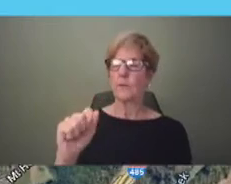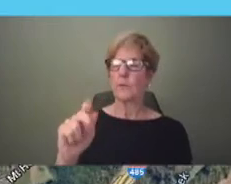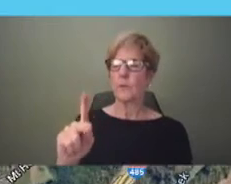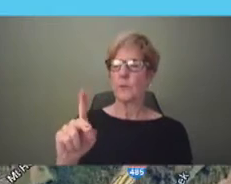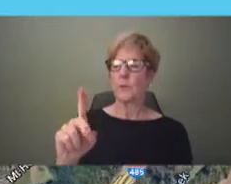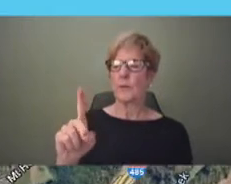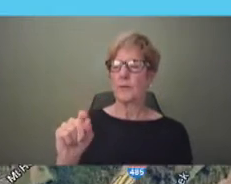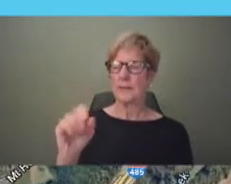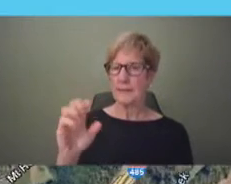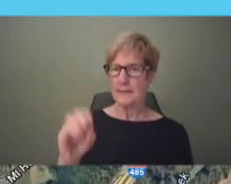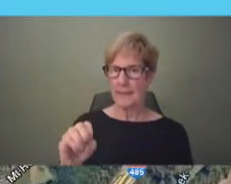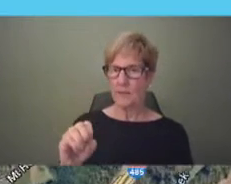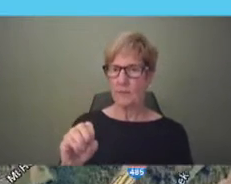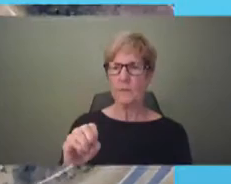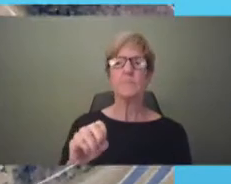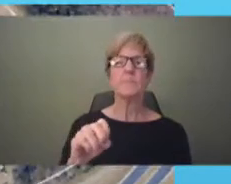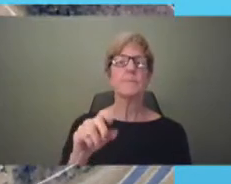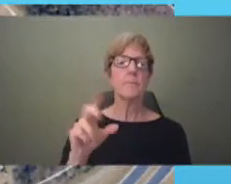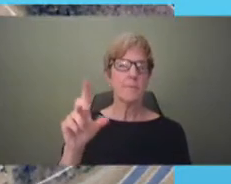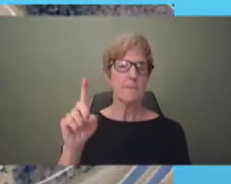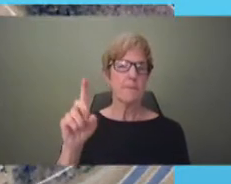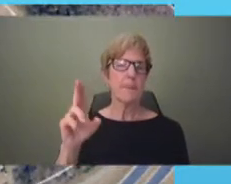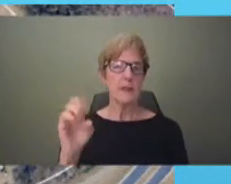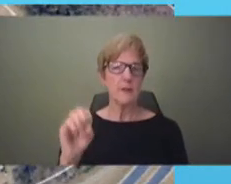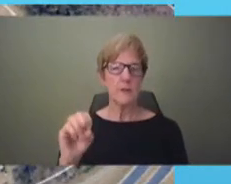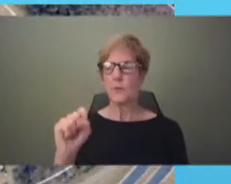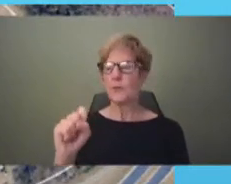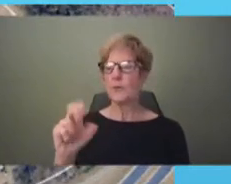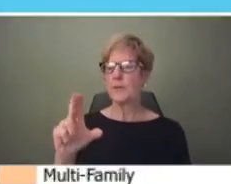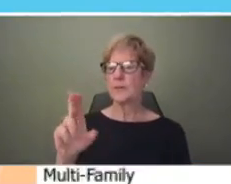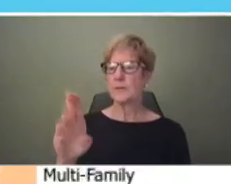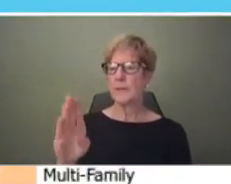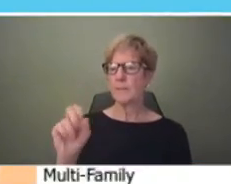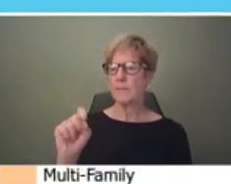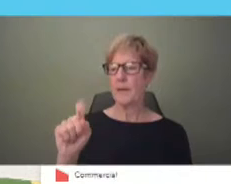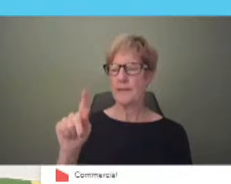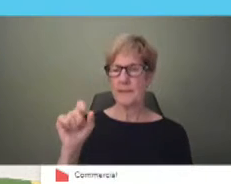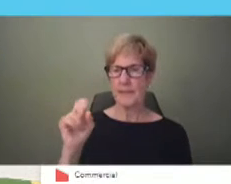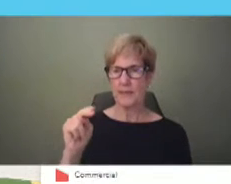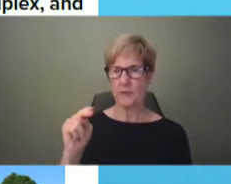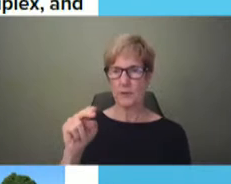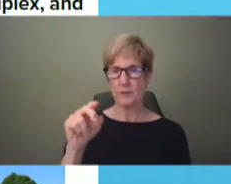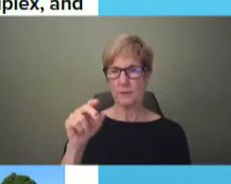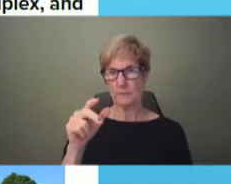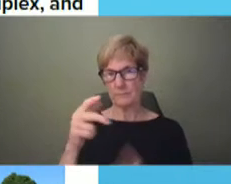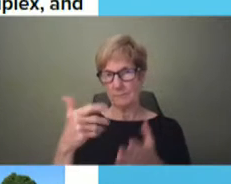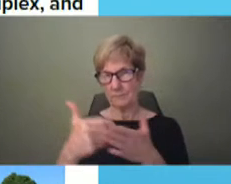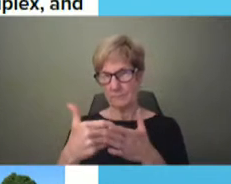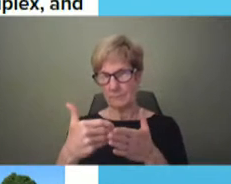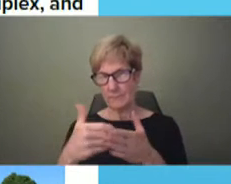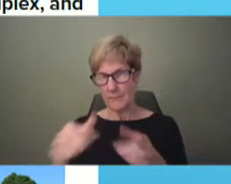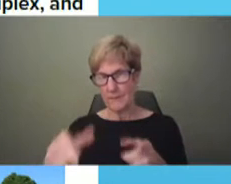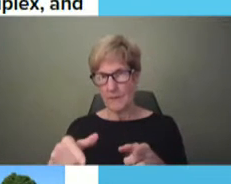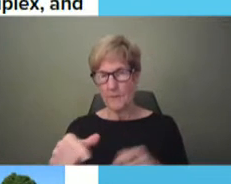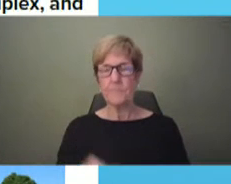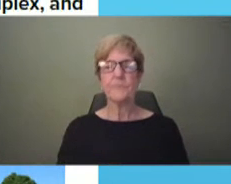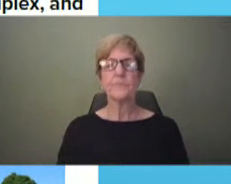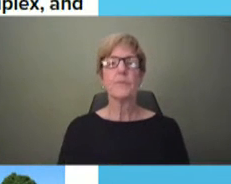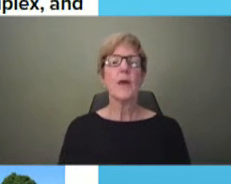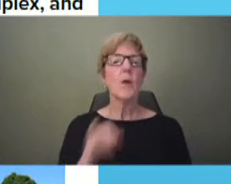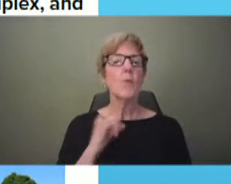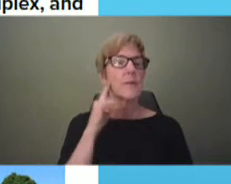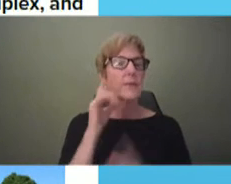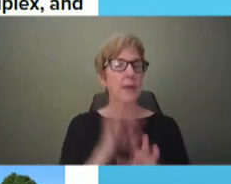interstate we've got a Duke substation uh at that Lo that at this location um what what I think is important is the